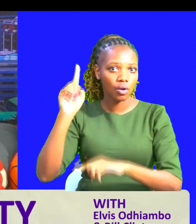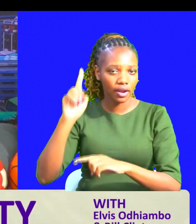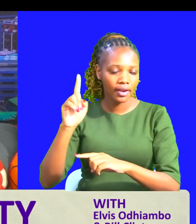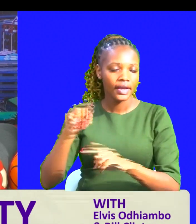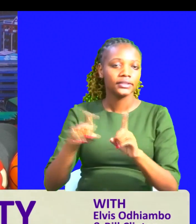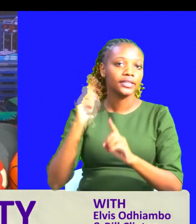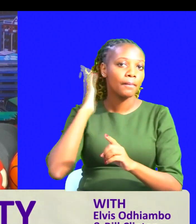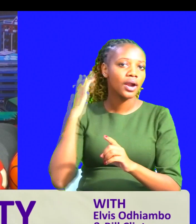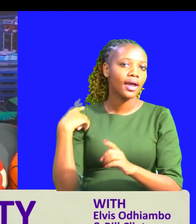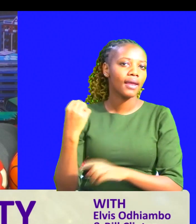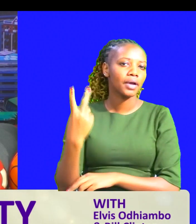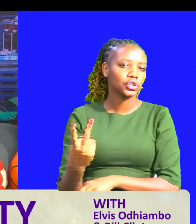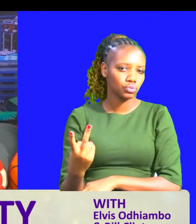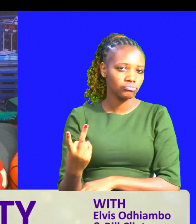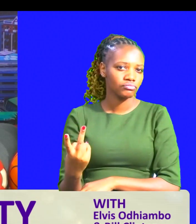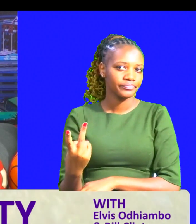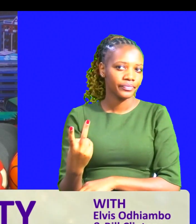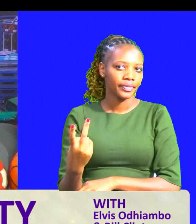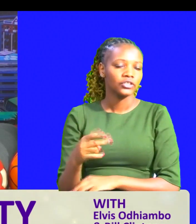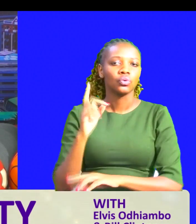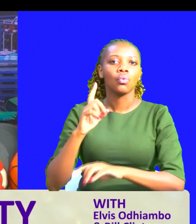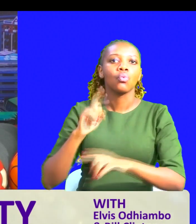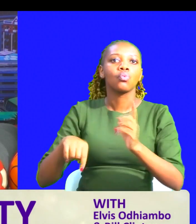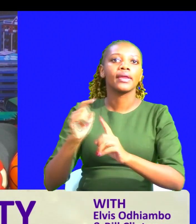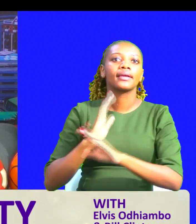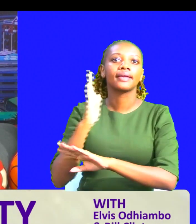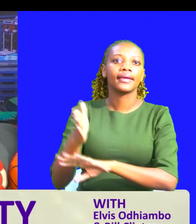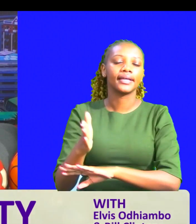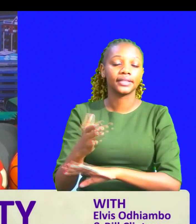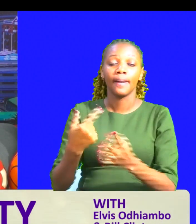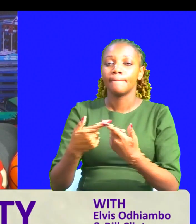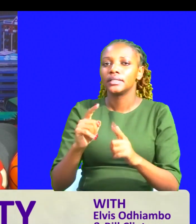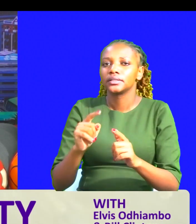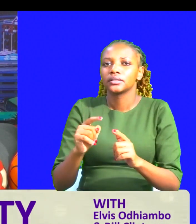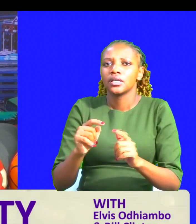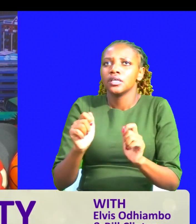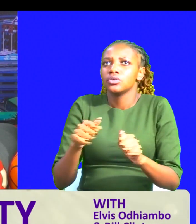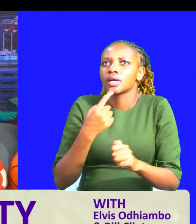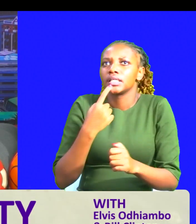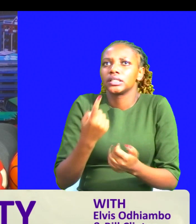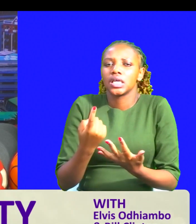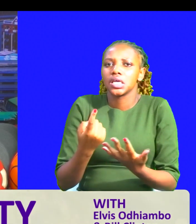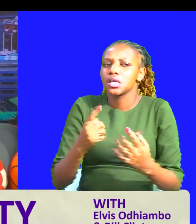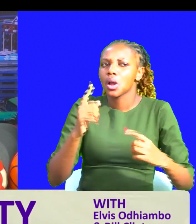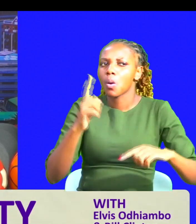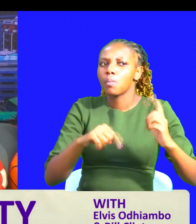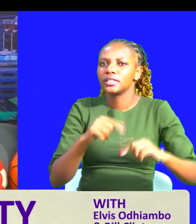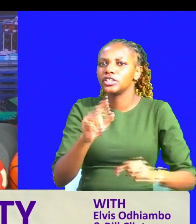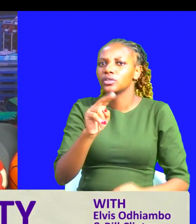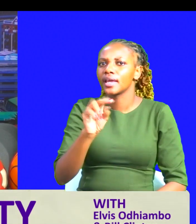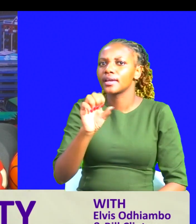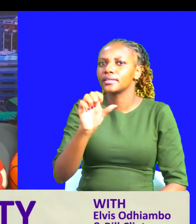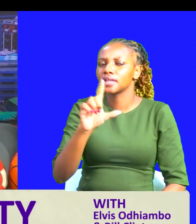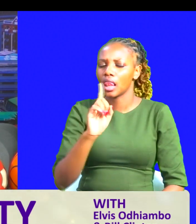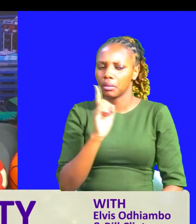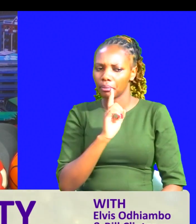number 2, automatic qualification. Then, of course, one can easily put it that kidogo competition pale NSL, of course it's still